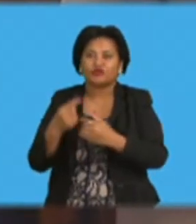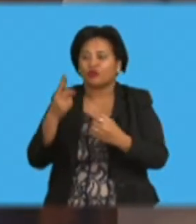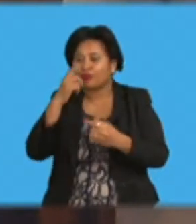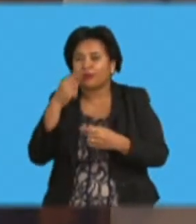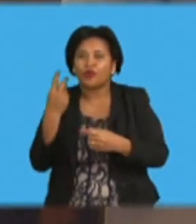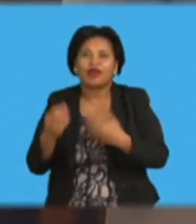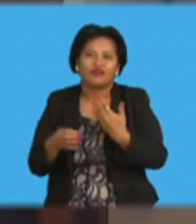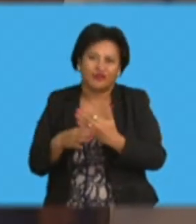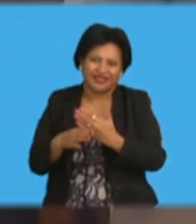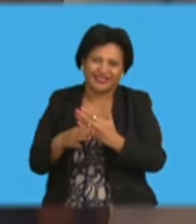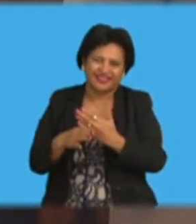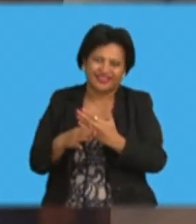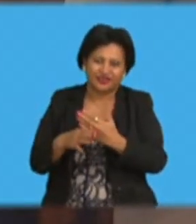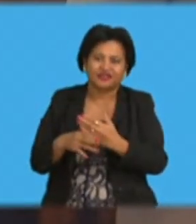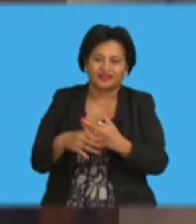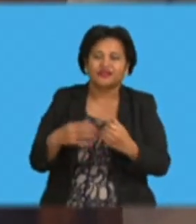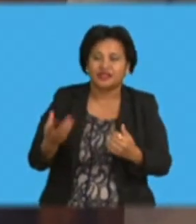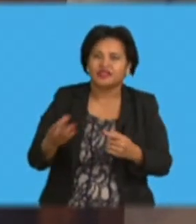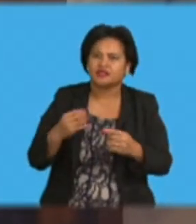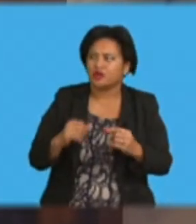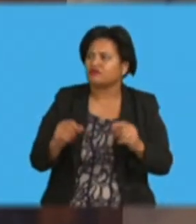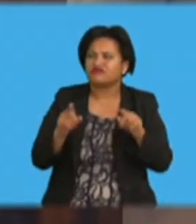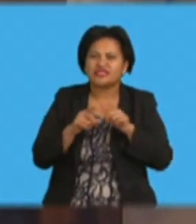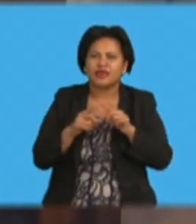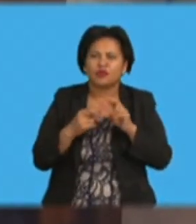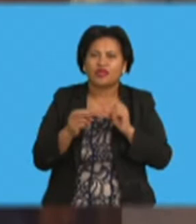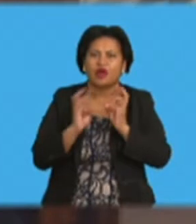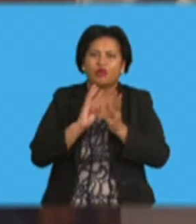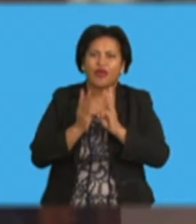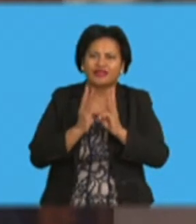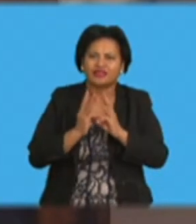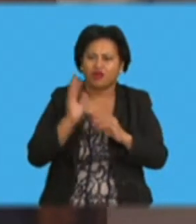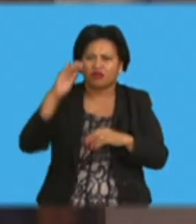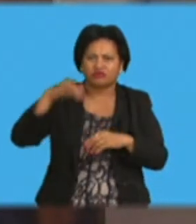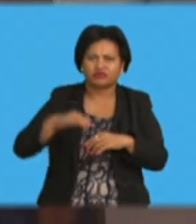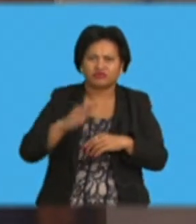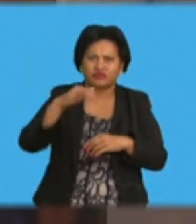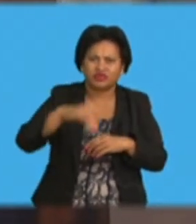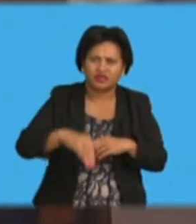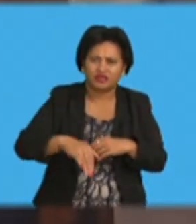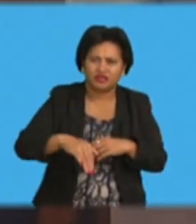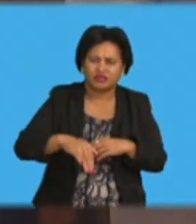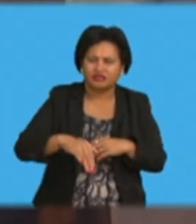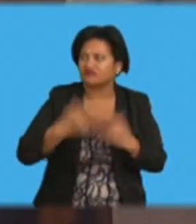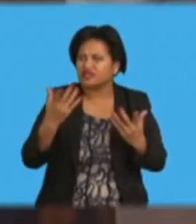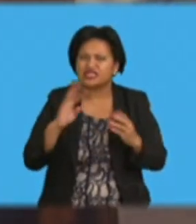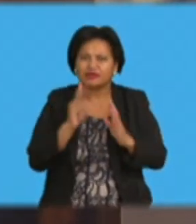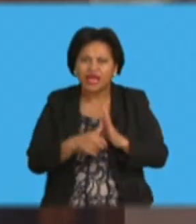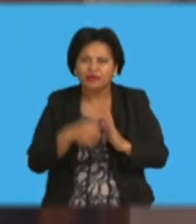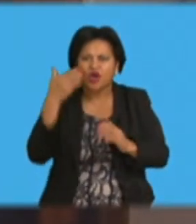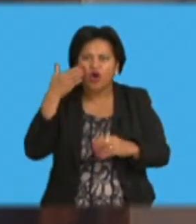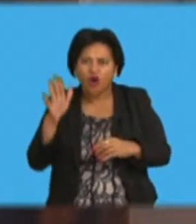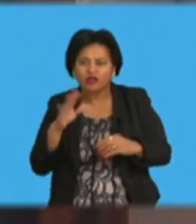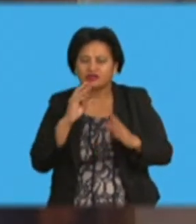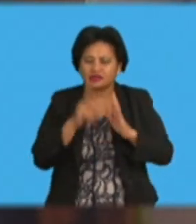weather patterns, it is likely that we'll have a lot more hot days, so that can lead to more heat stress, which can